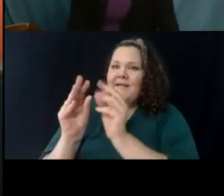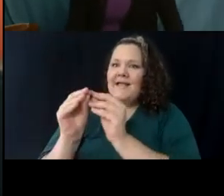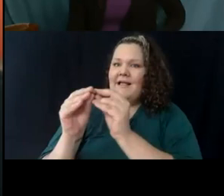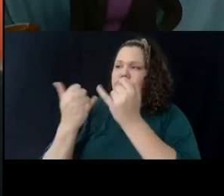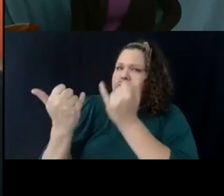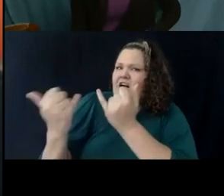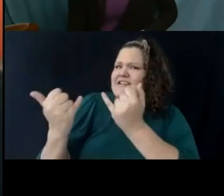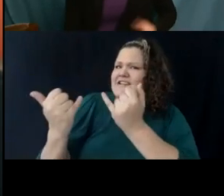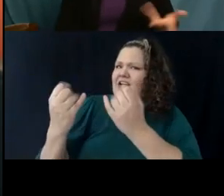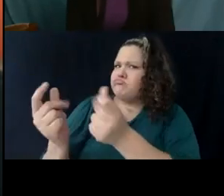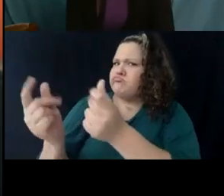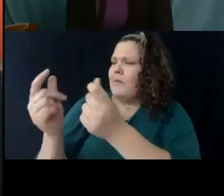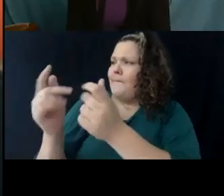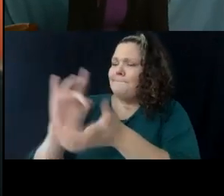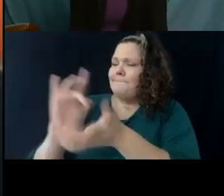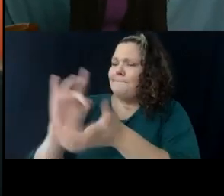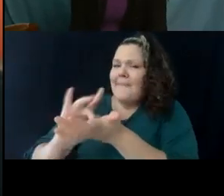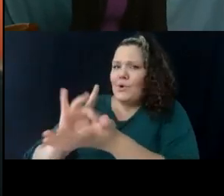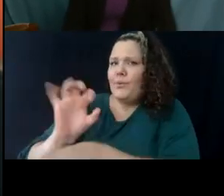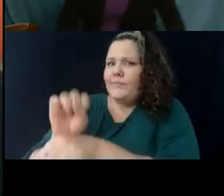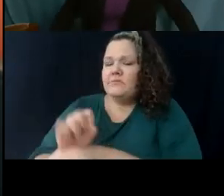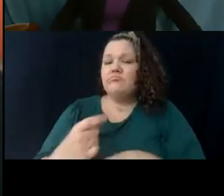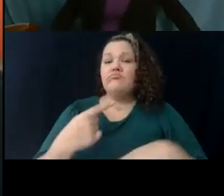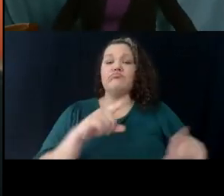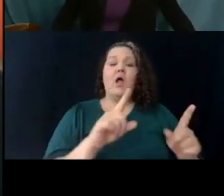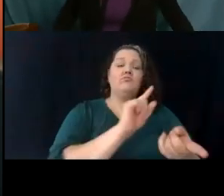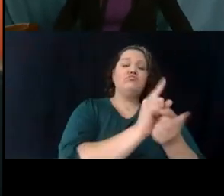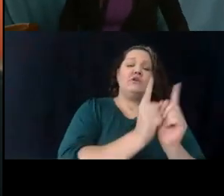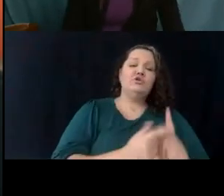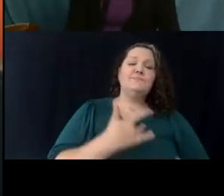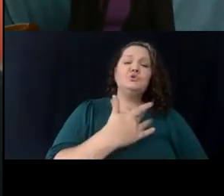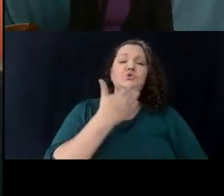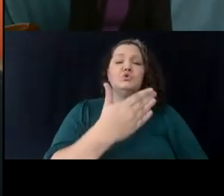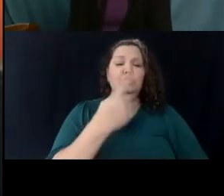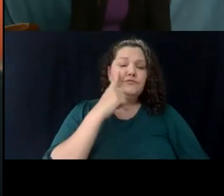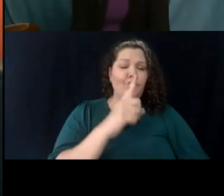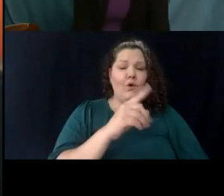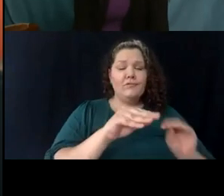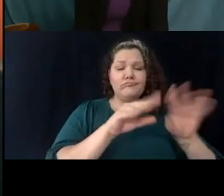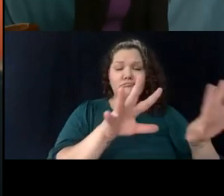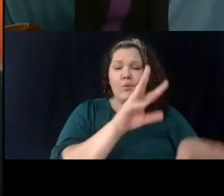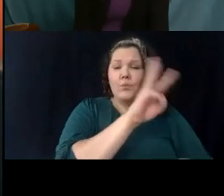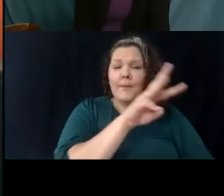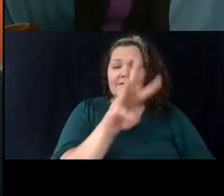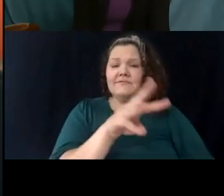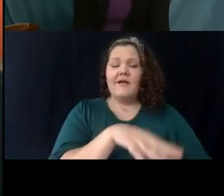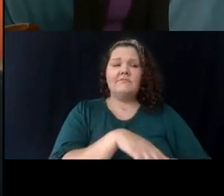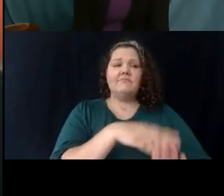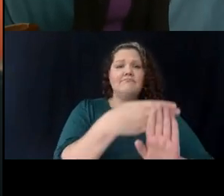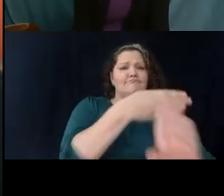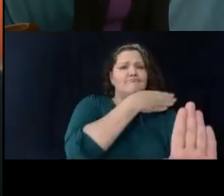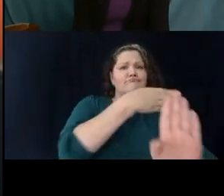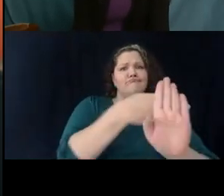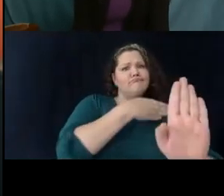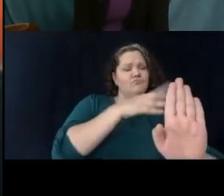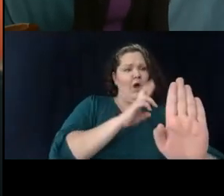So real time is really good for presentations, meetings, things that are happening live that you want to provide access to. Translation is